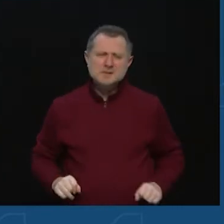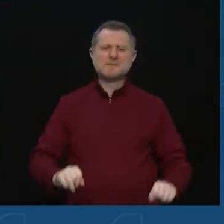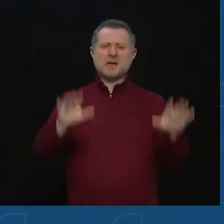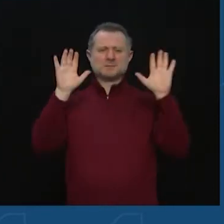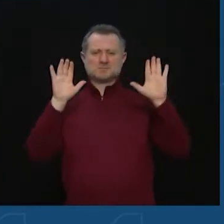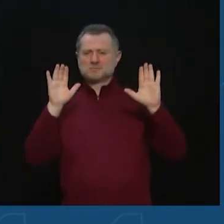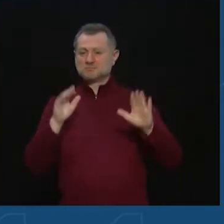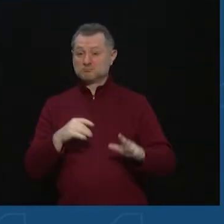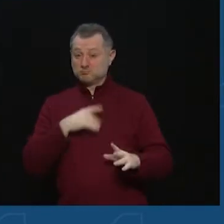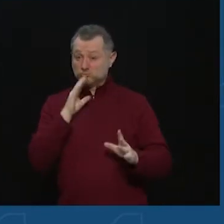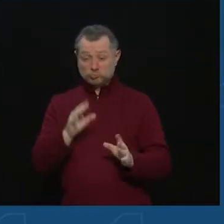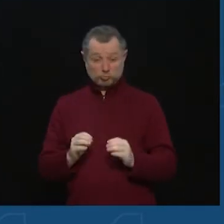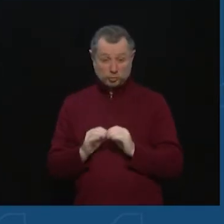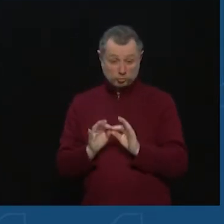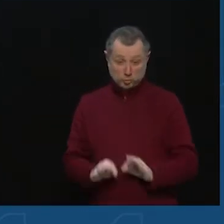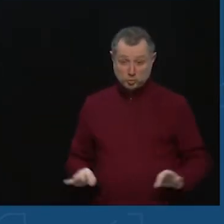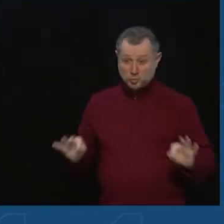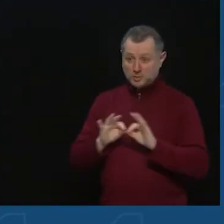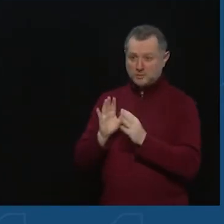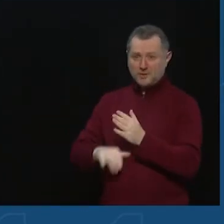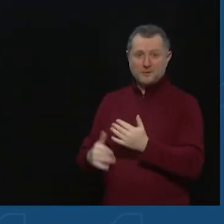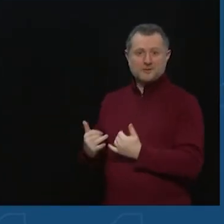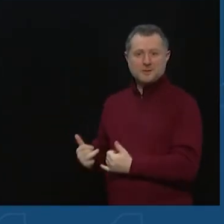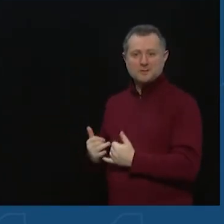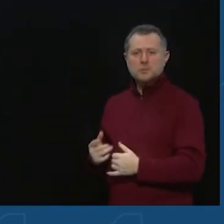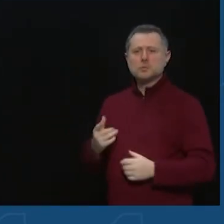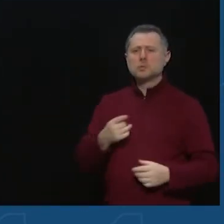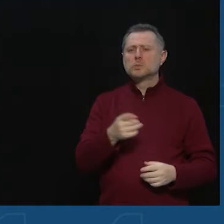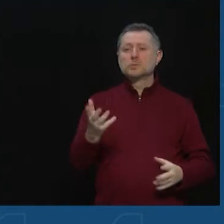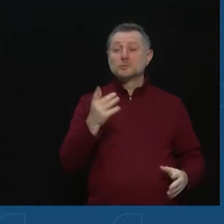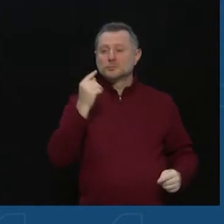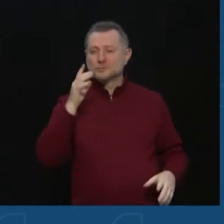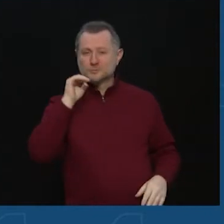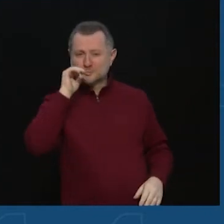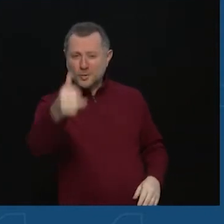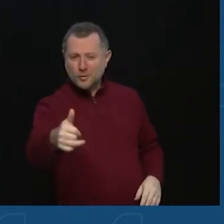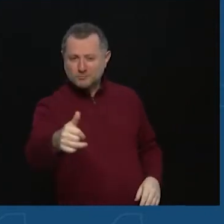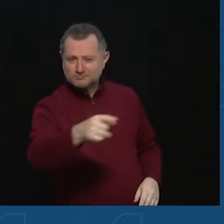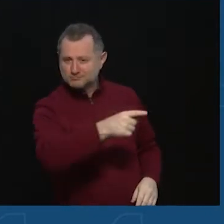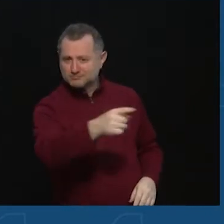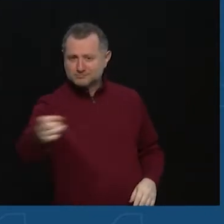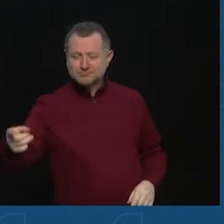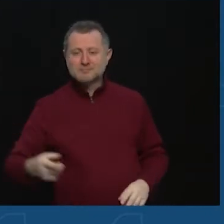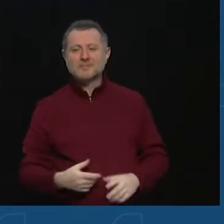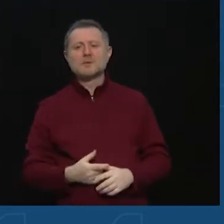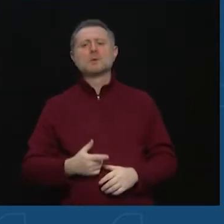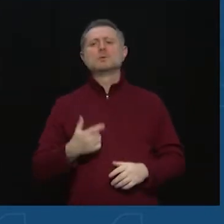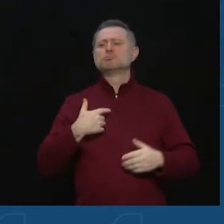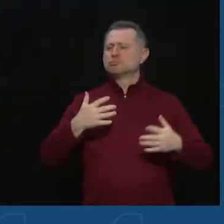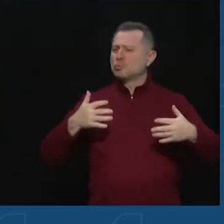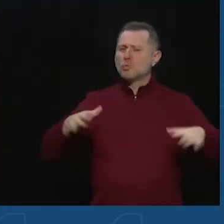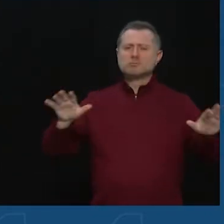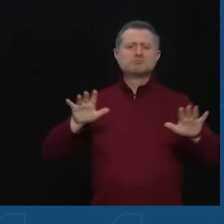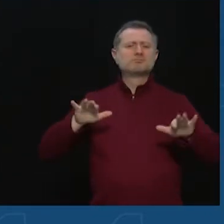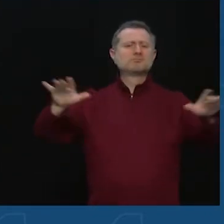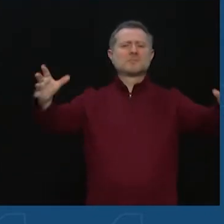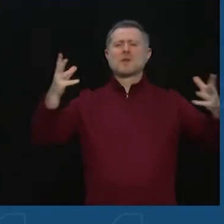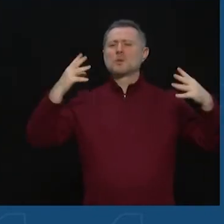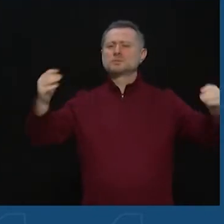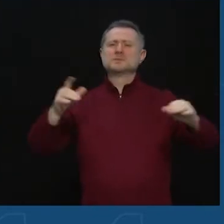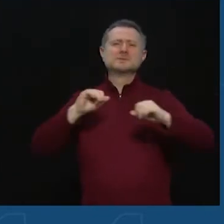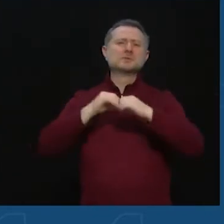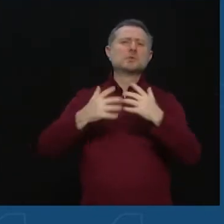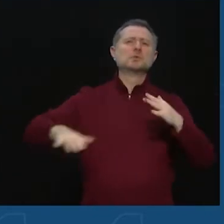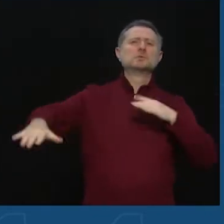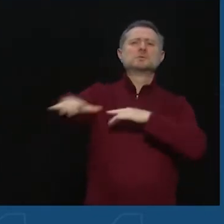it's what you're going to do tomorrow. And when you go forth out into society and on those roads in rural areas and into our